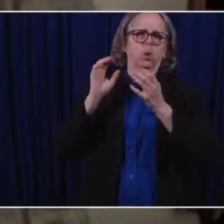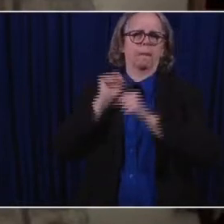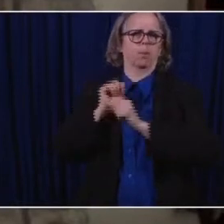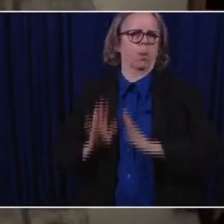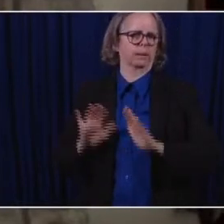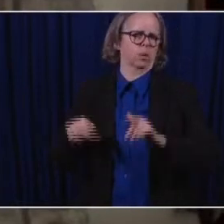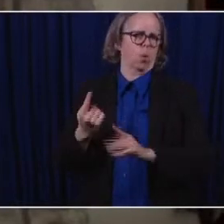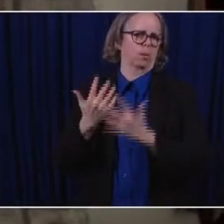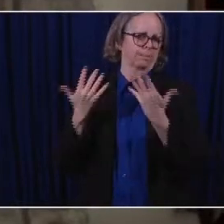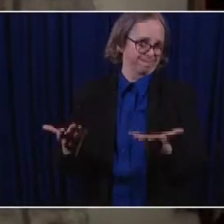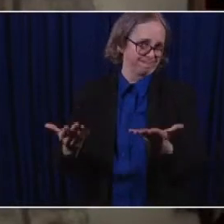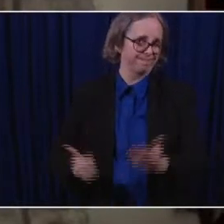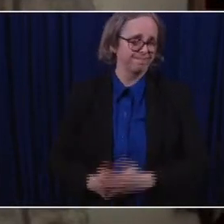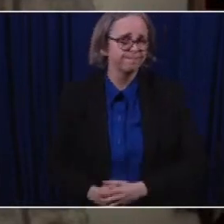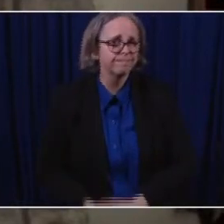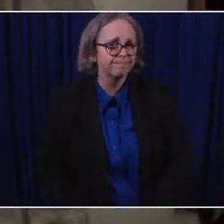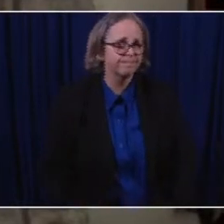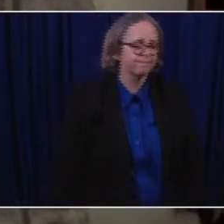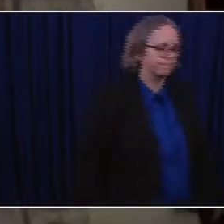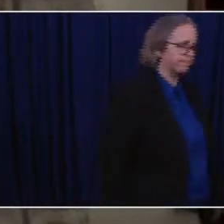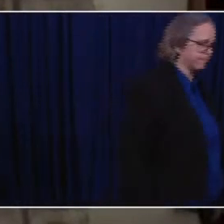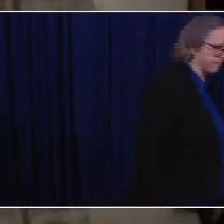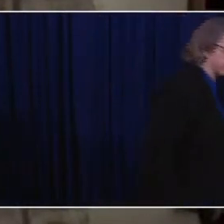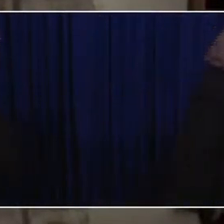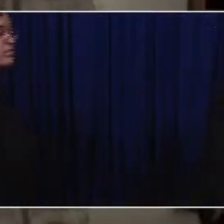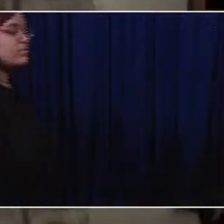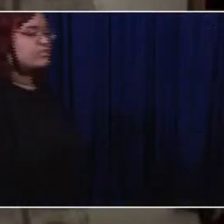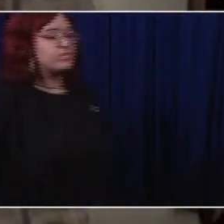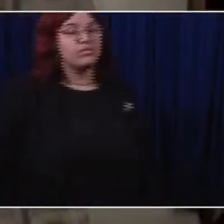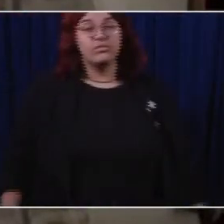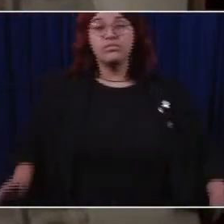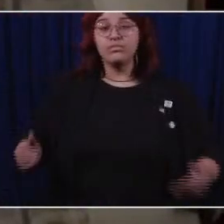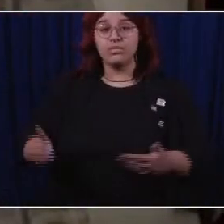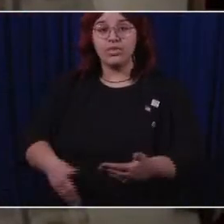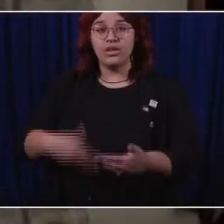Next question is from Jeff Reddick at WSYX in Columbus.